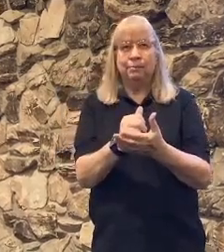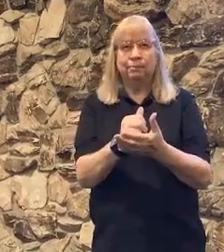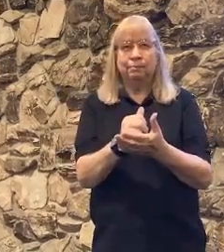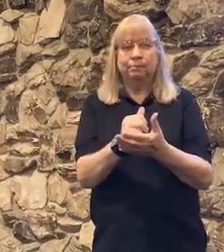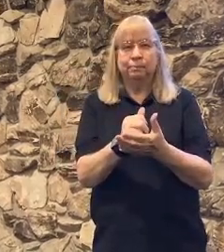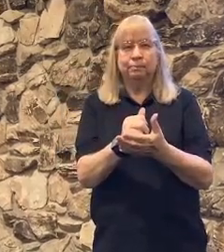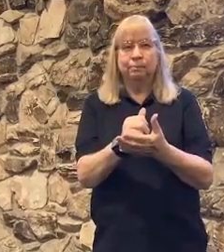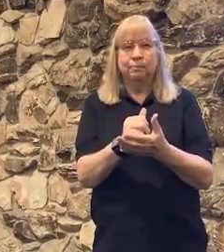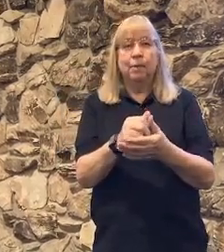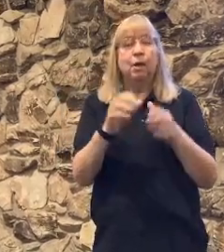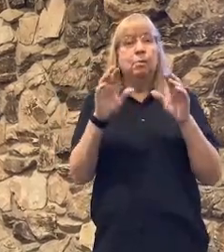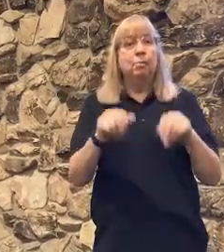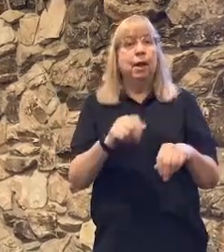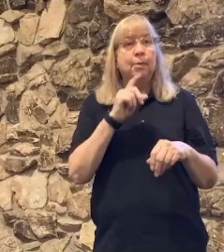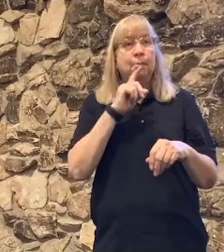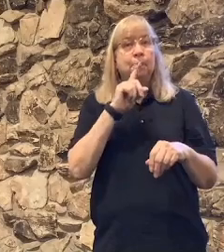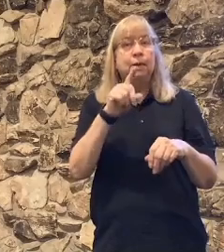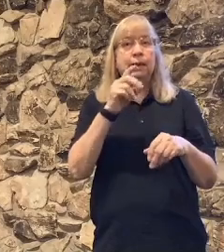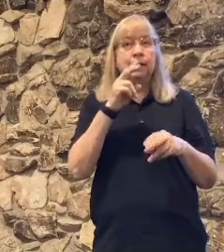"Amen." You may be seated.